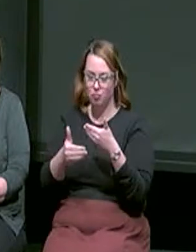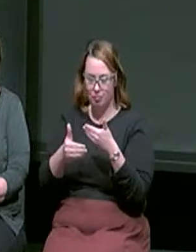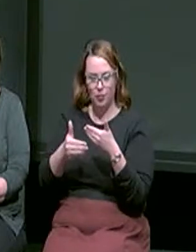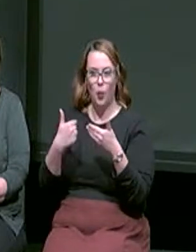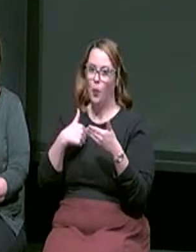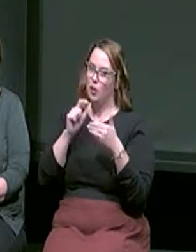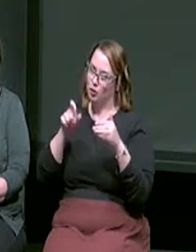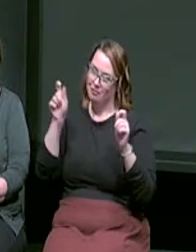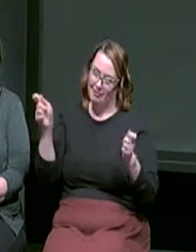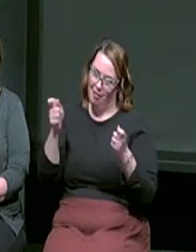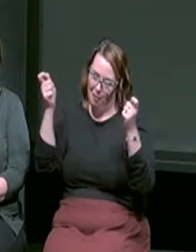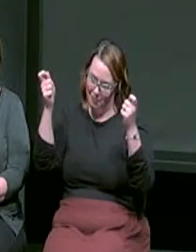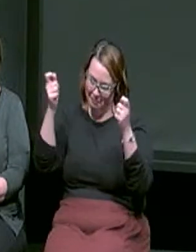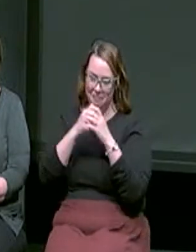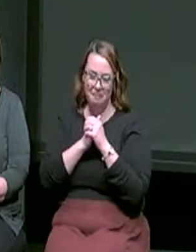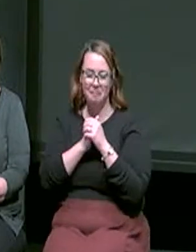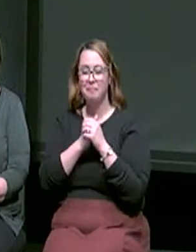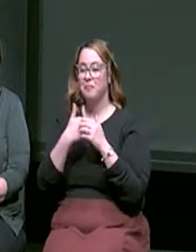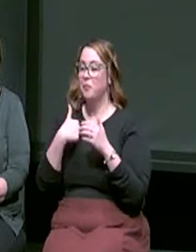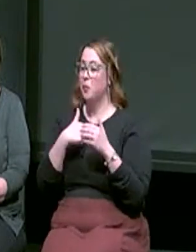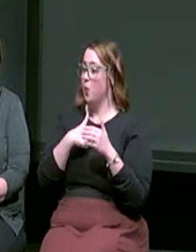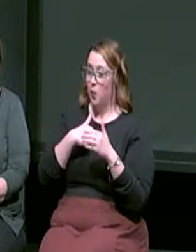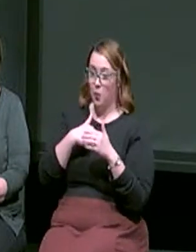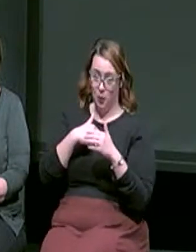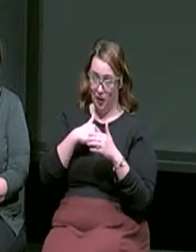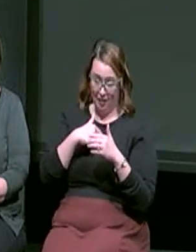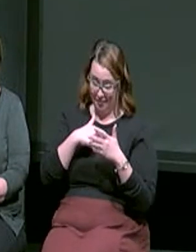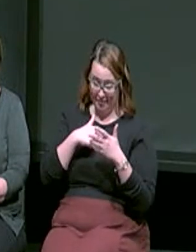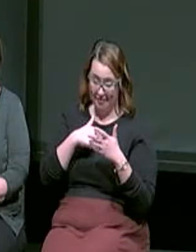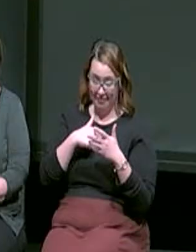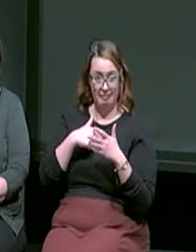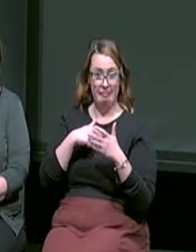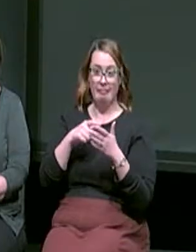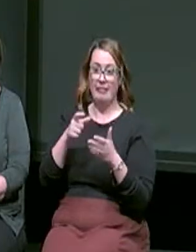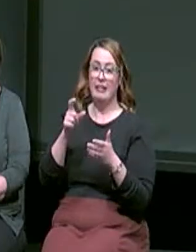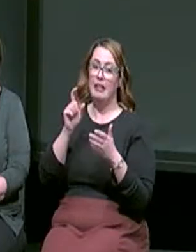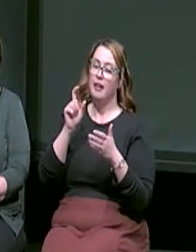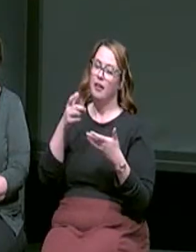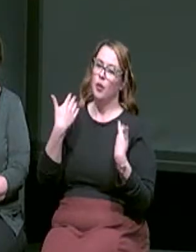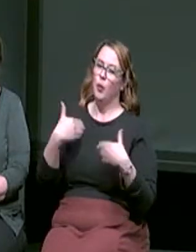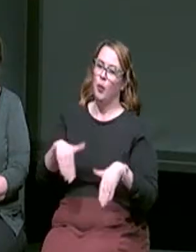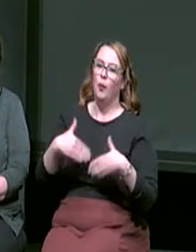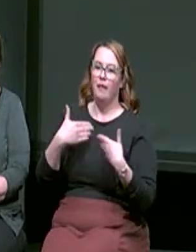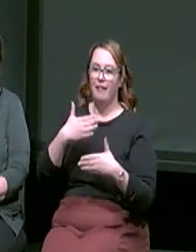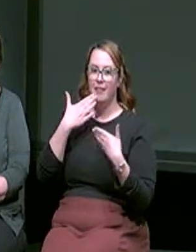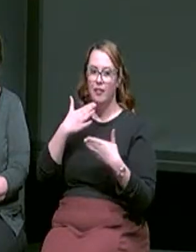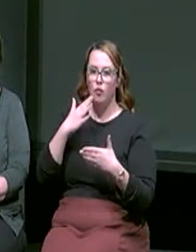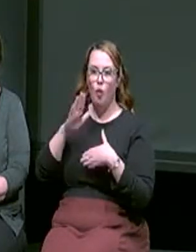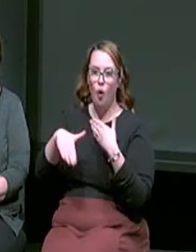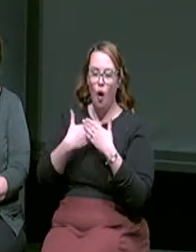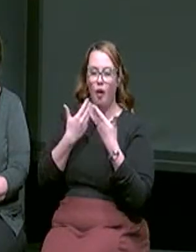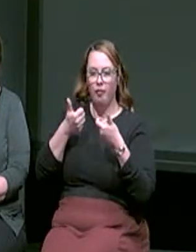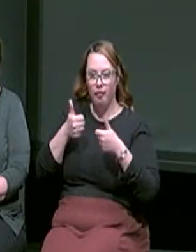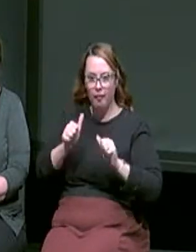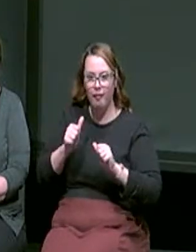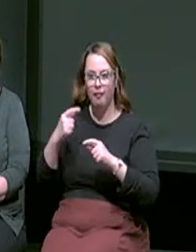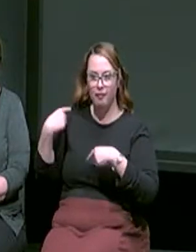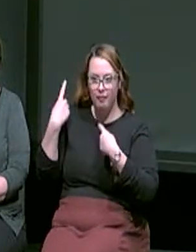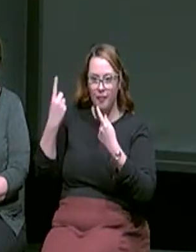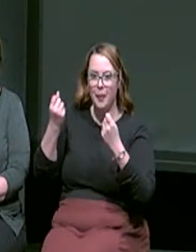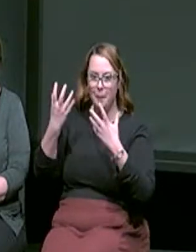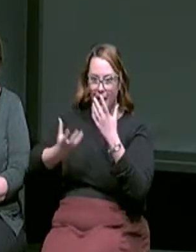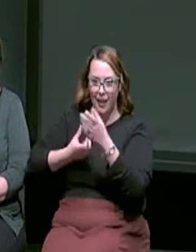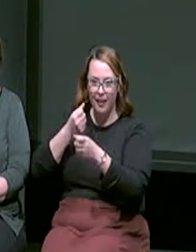for celebration. We would not be where we are today without the unwavering efforts over decades by a coalition of